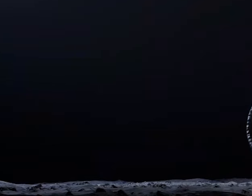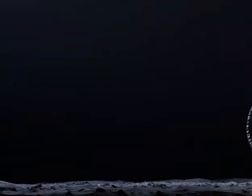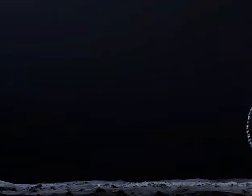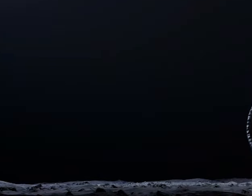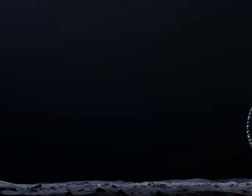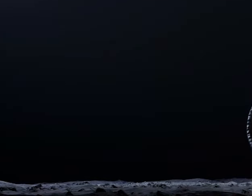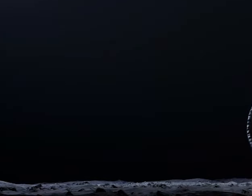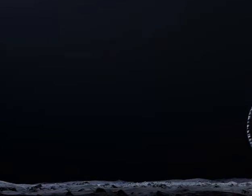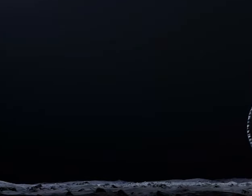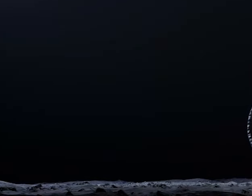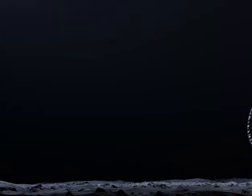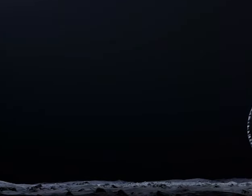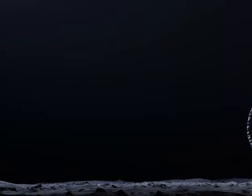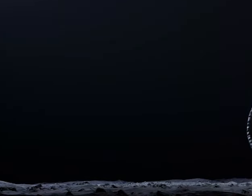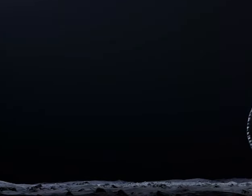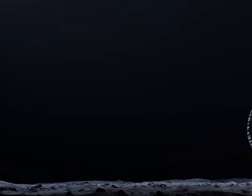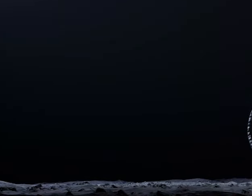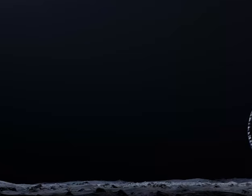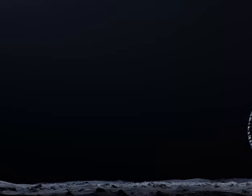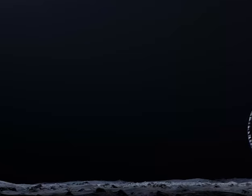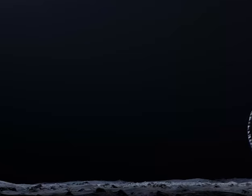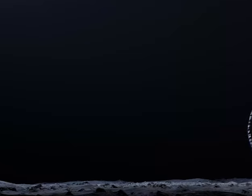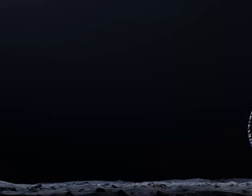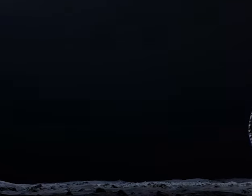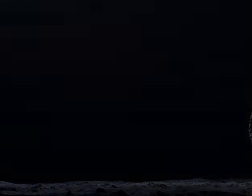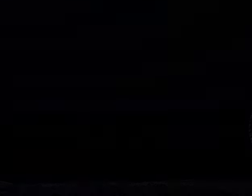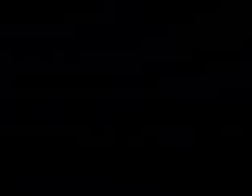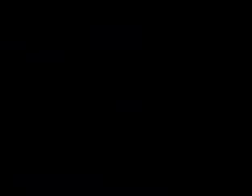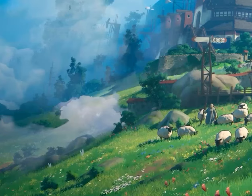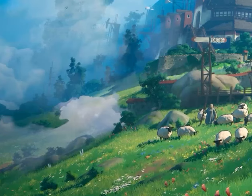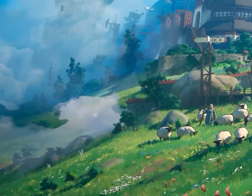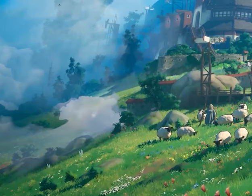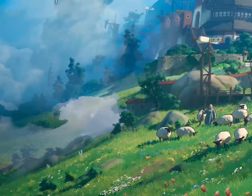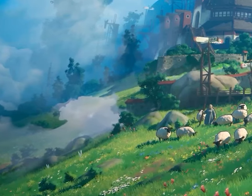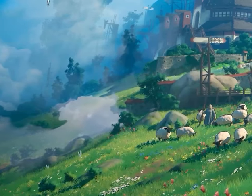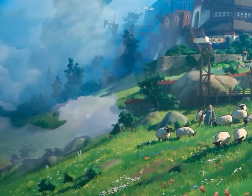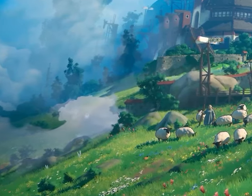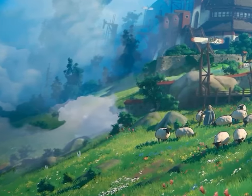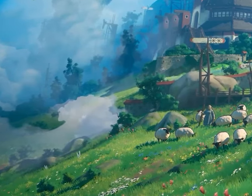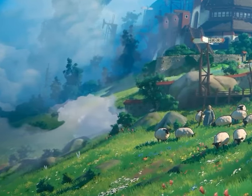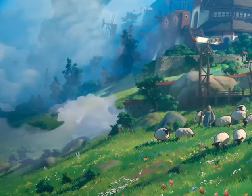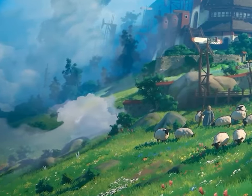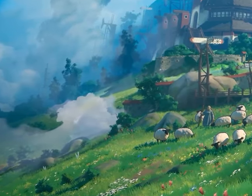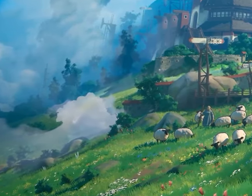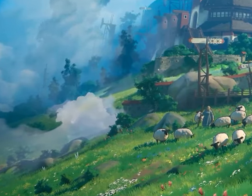Thank you.